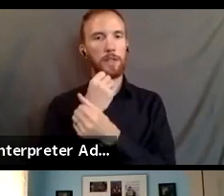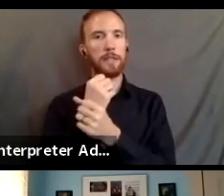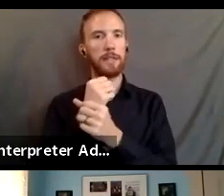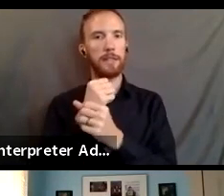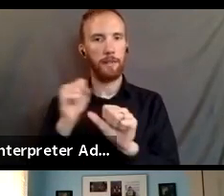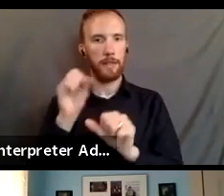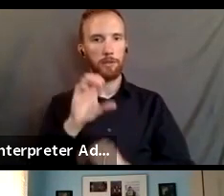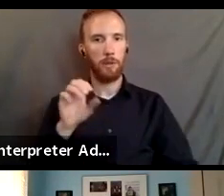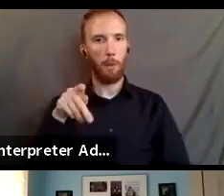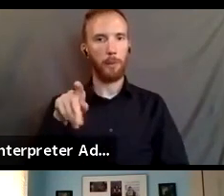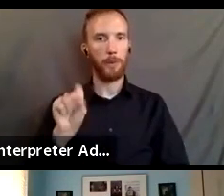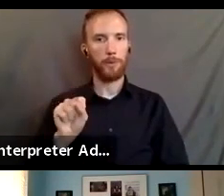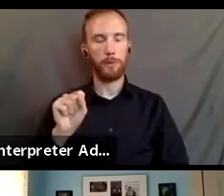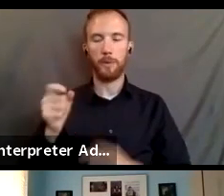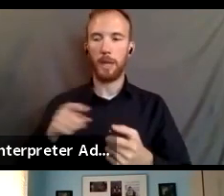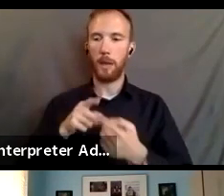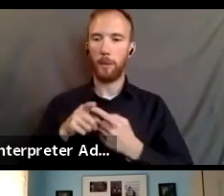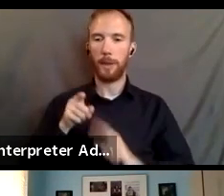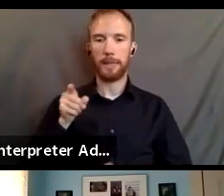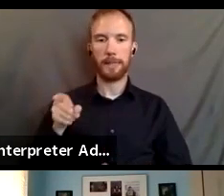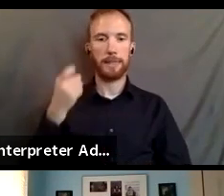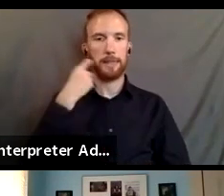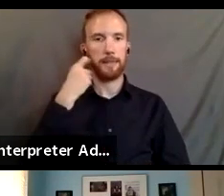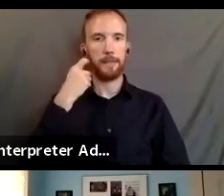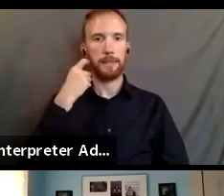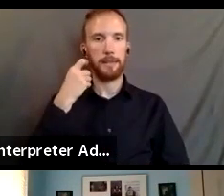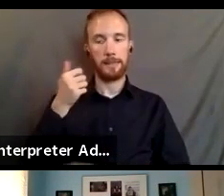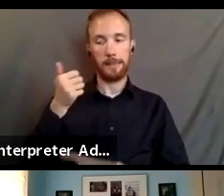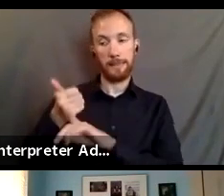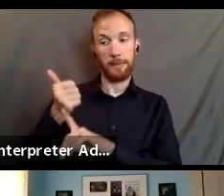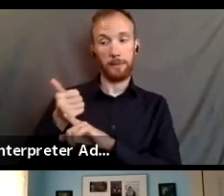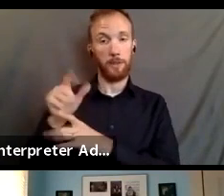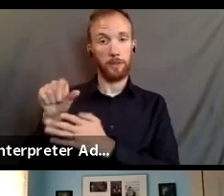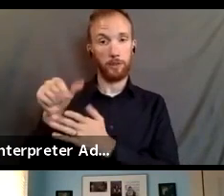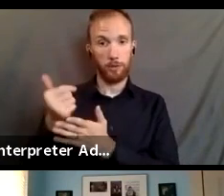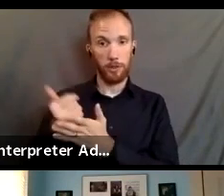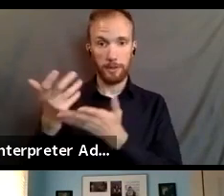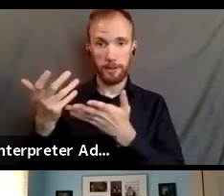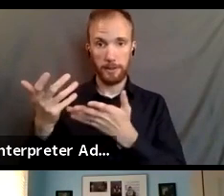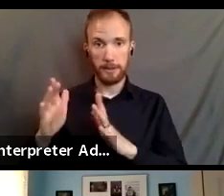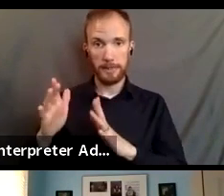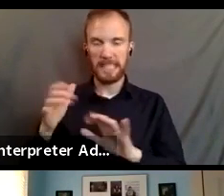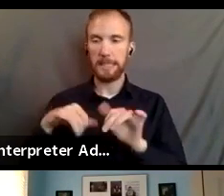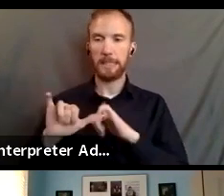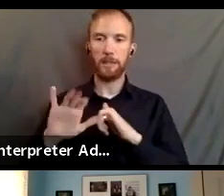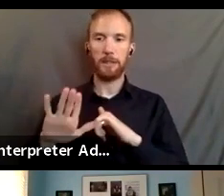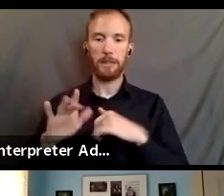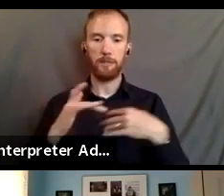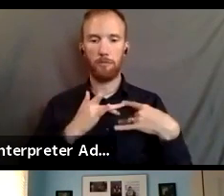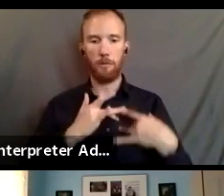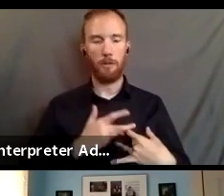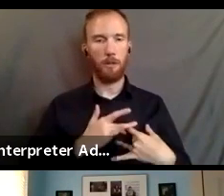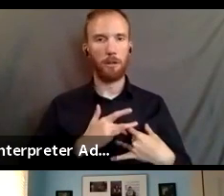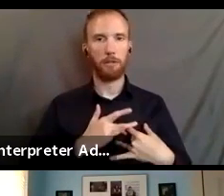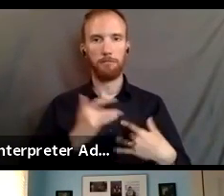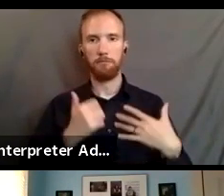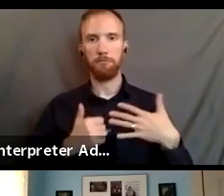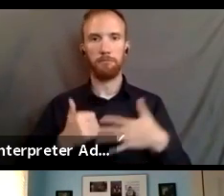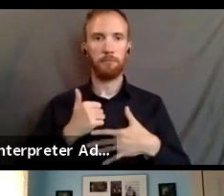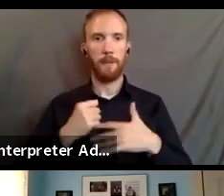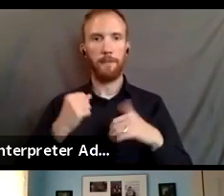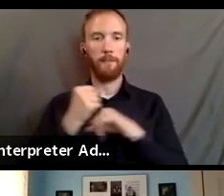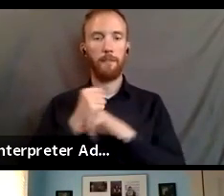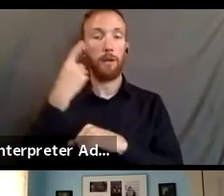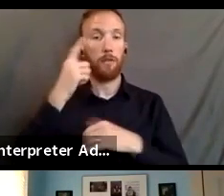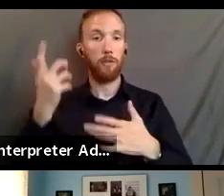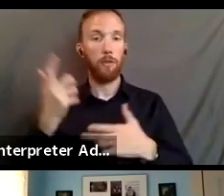and while he was he had graduated without his skills in his heart and his will in this fight to stand up for young people and